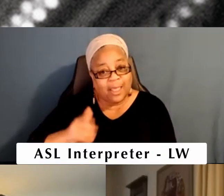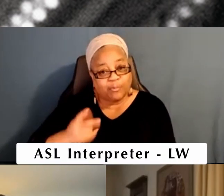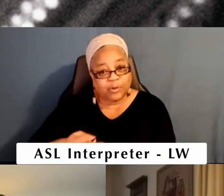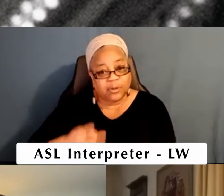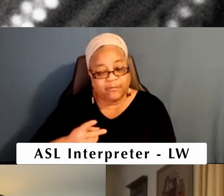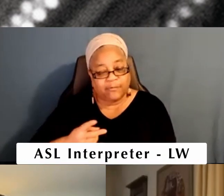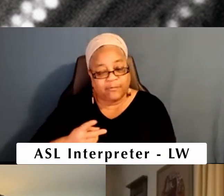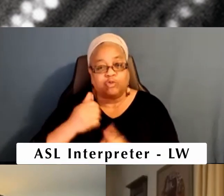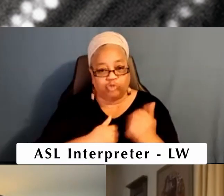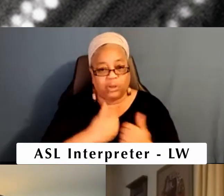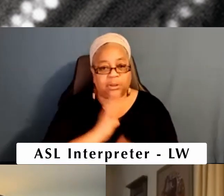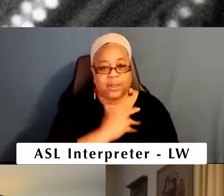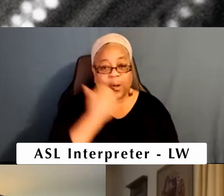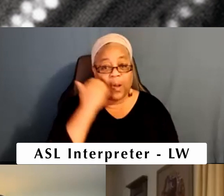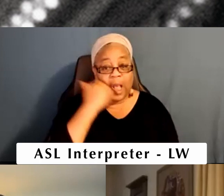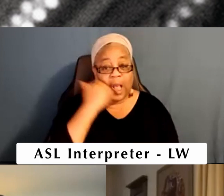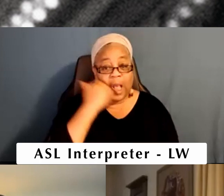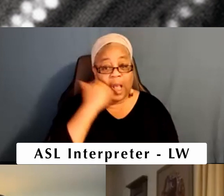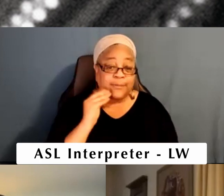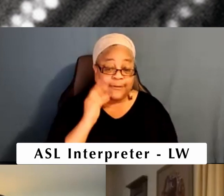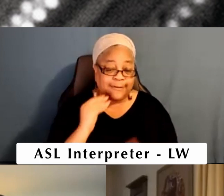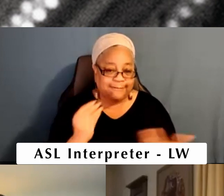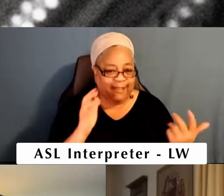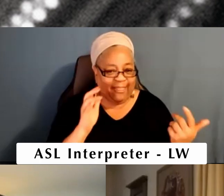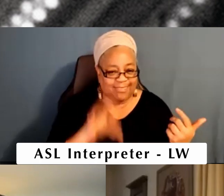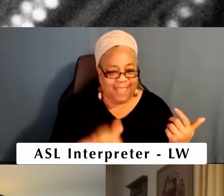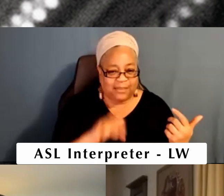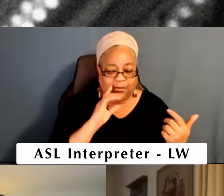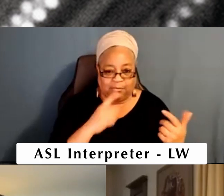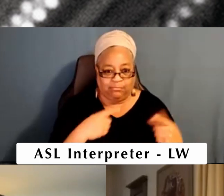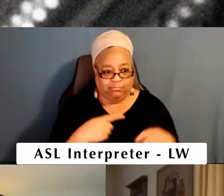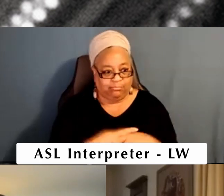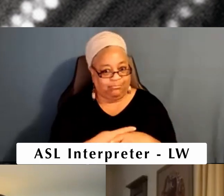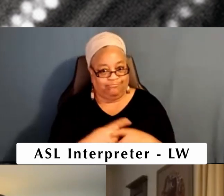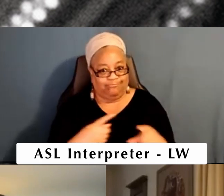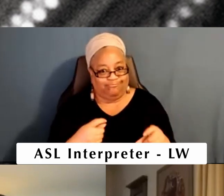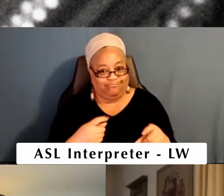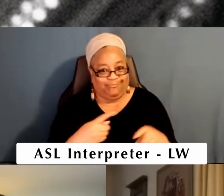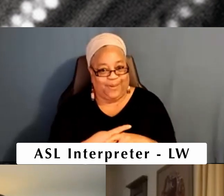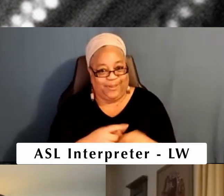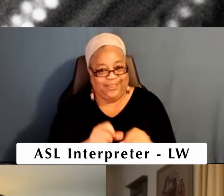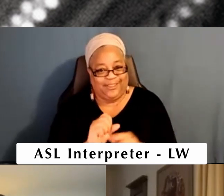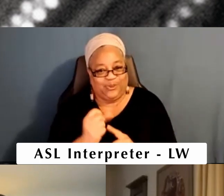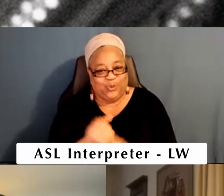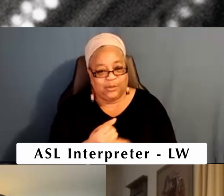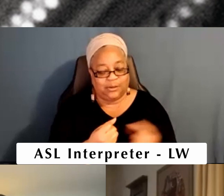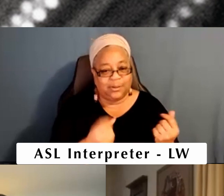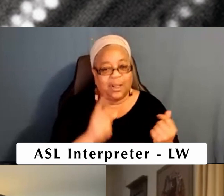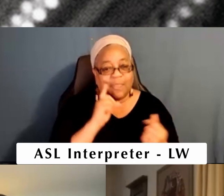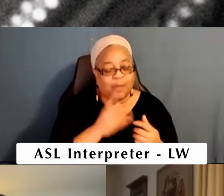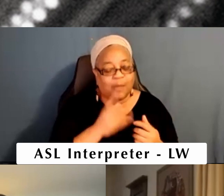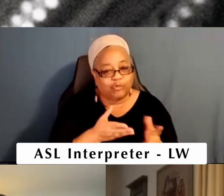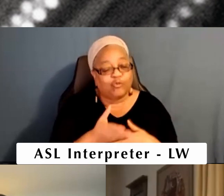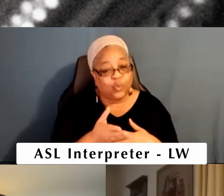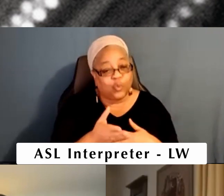our everyday experiences. And that's a conundrum that I found was threaded through all the work that I